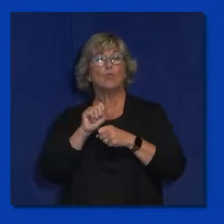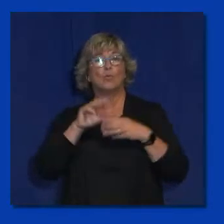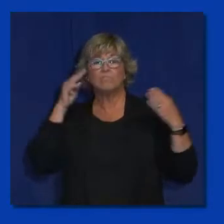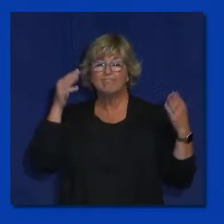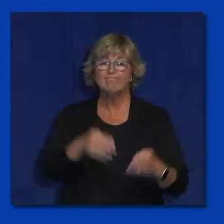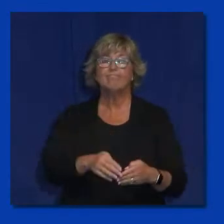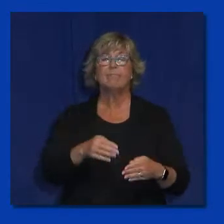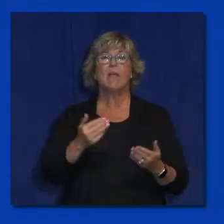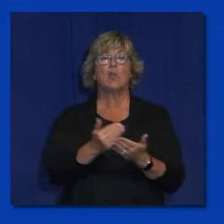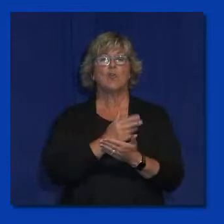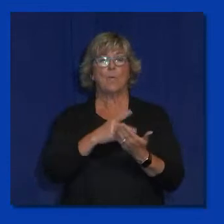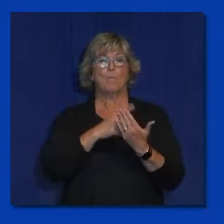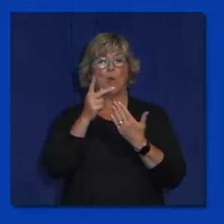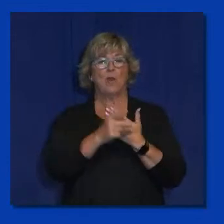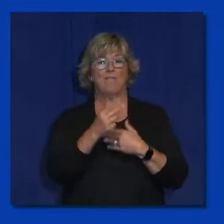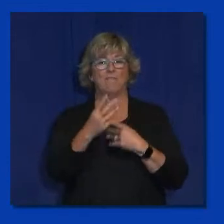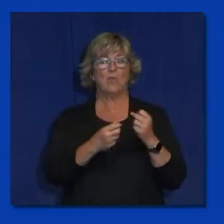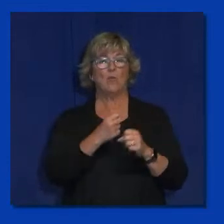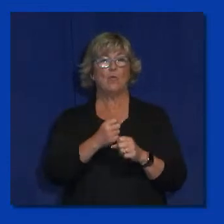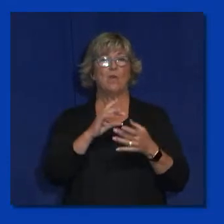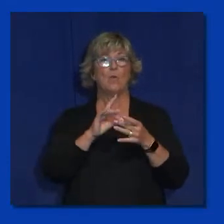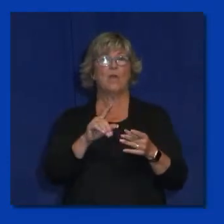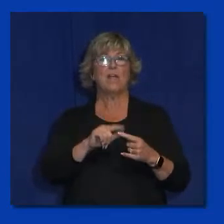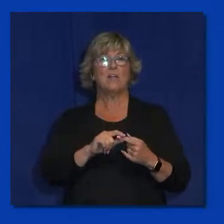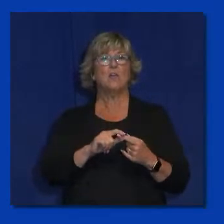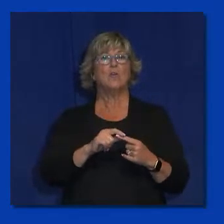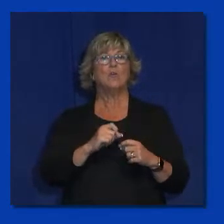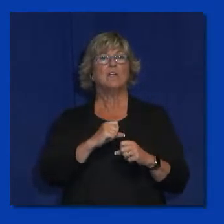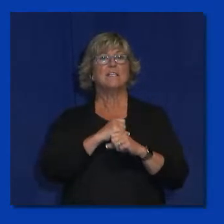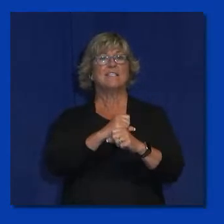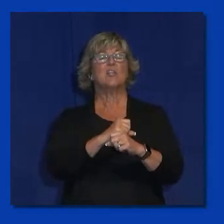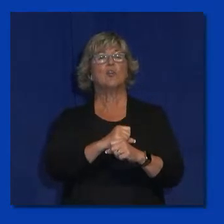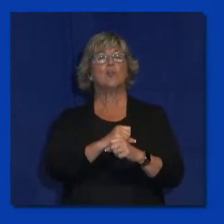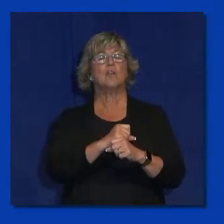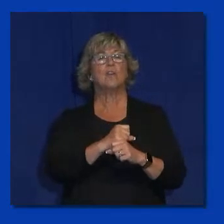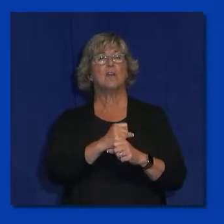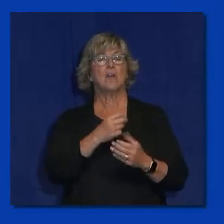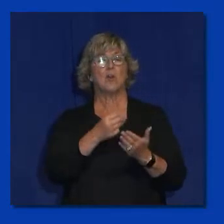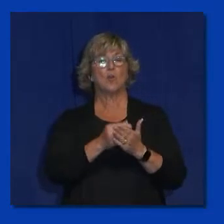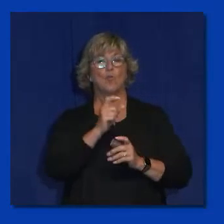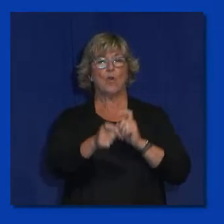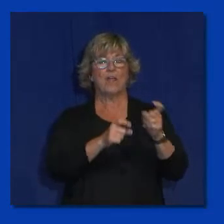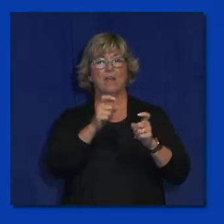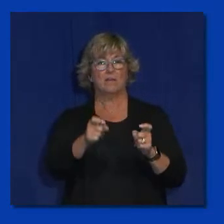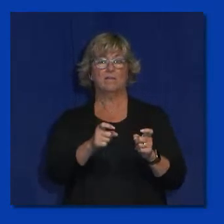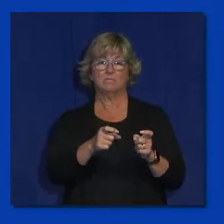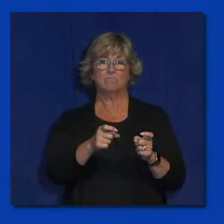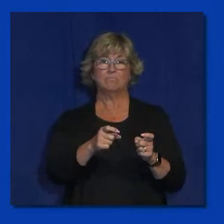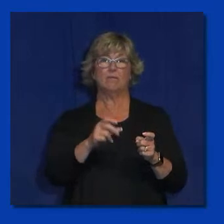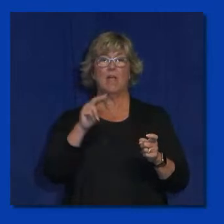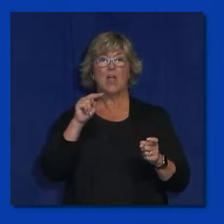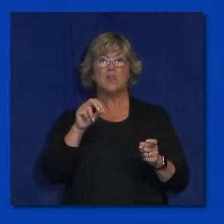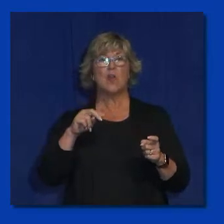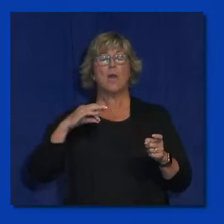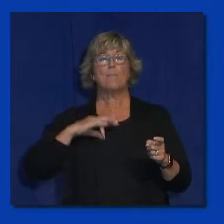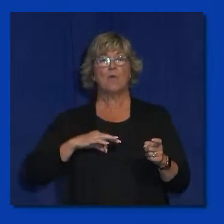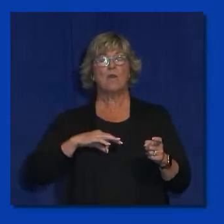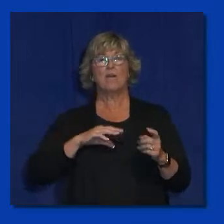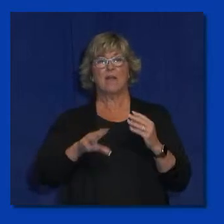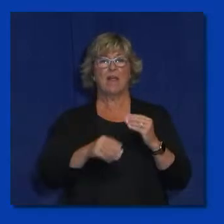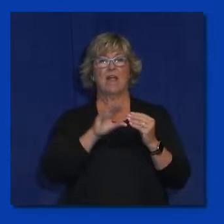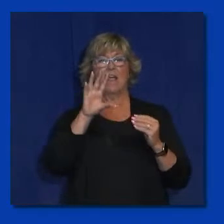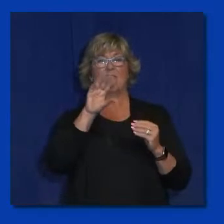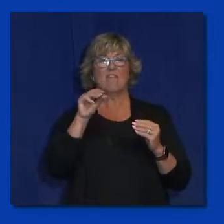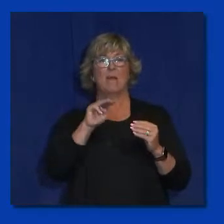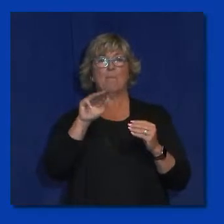helping support a new program a few years ago around security grants, broadening those investments, nonprofit security grants, an additional $50